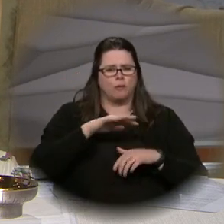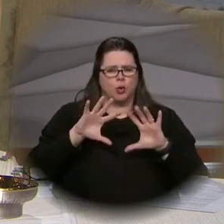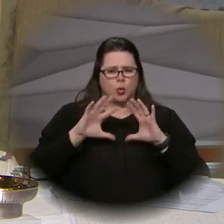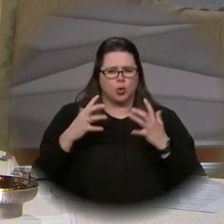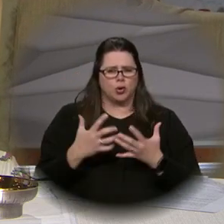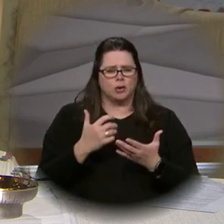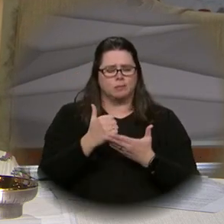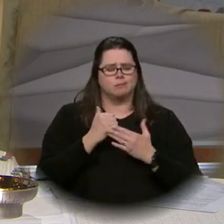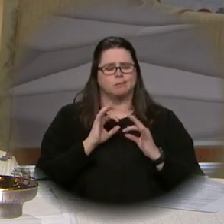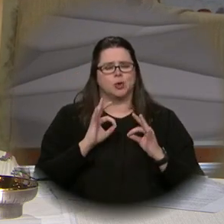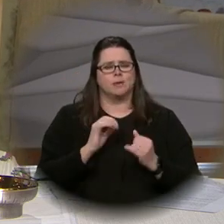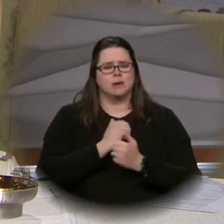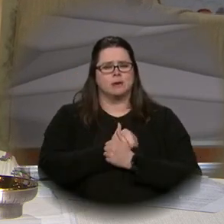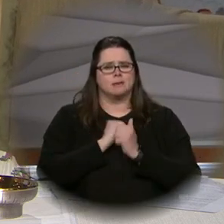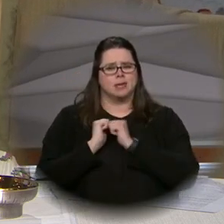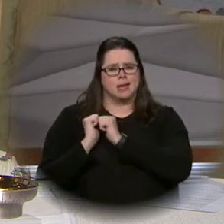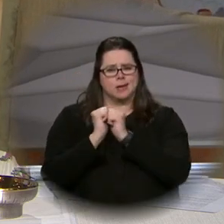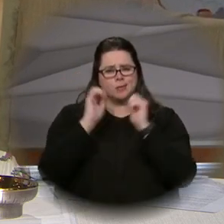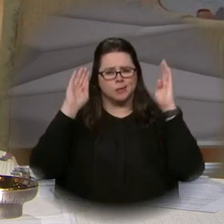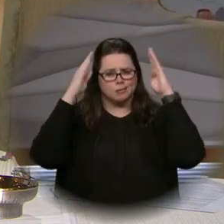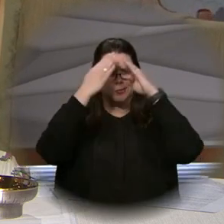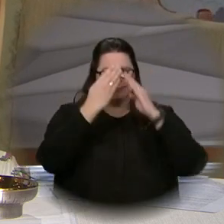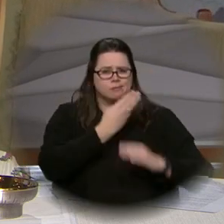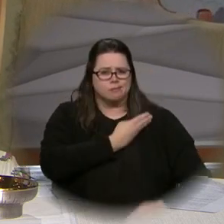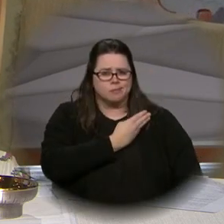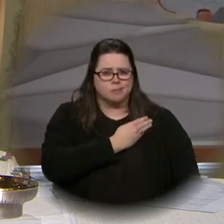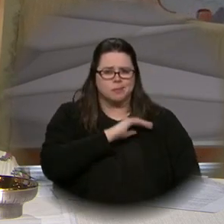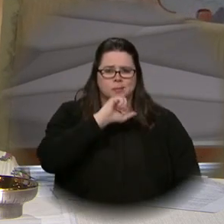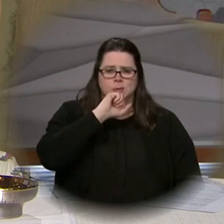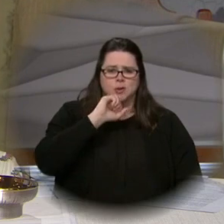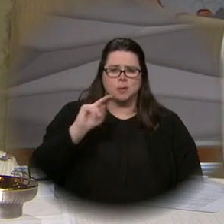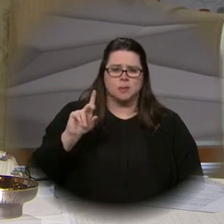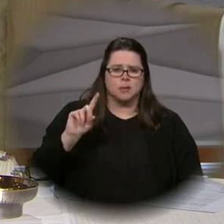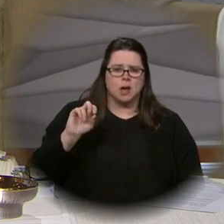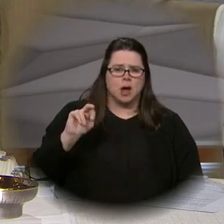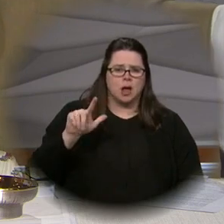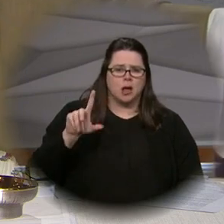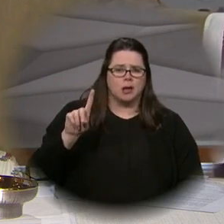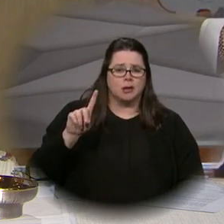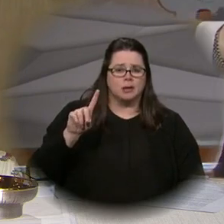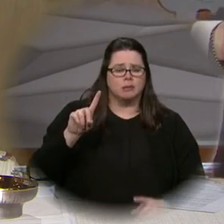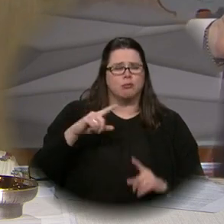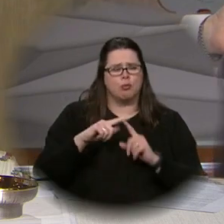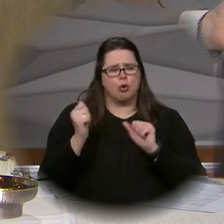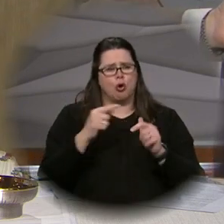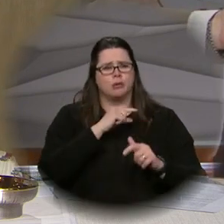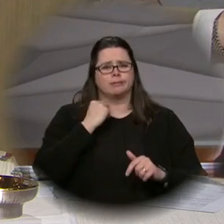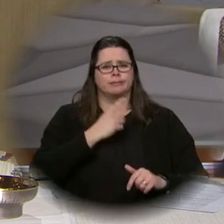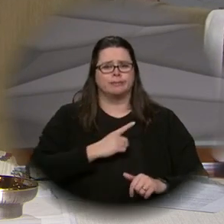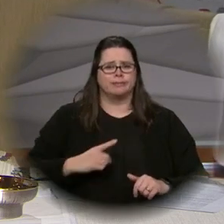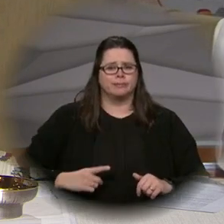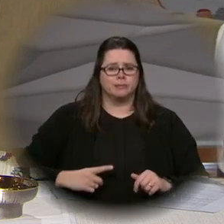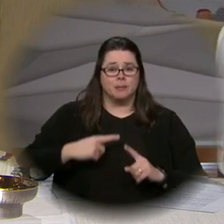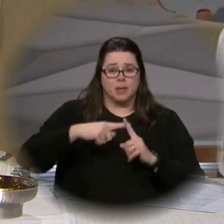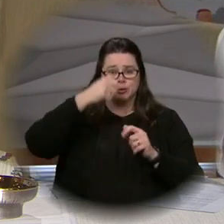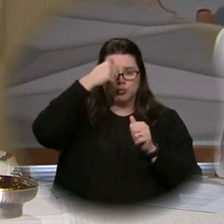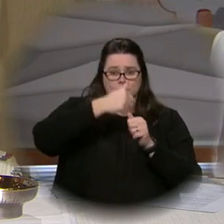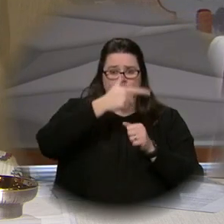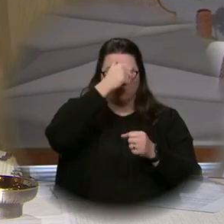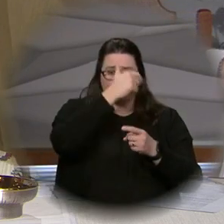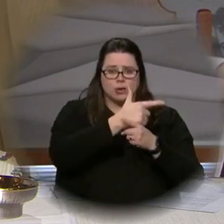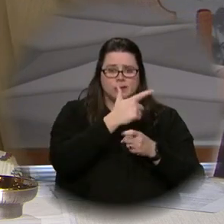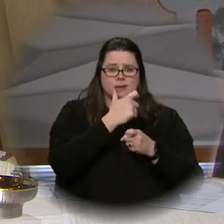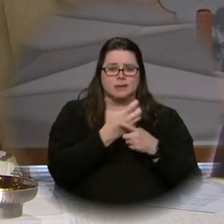with Francis, our Pope, and Donald, our Bishop, and all the clergy. Remember also our brothers and sisters who have fallen asleep in the hope of